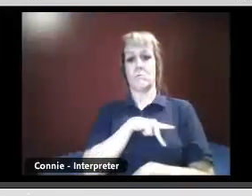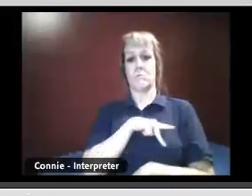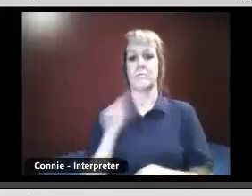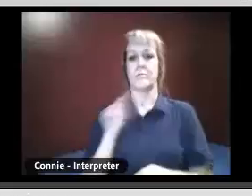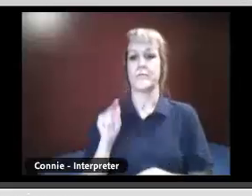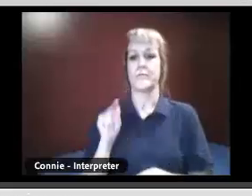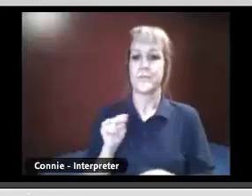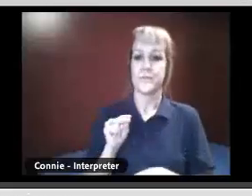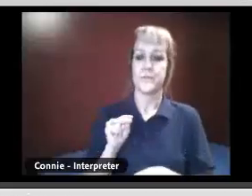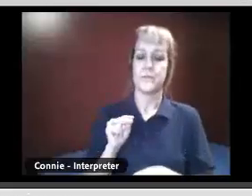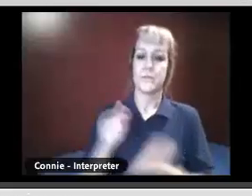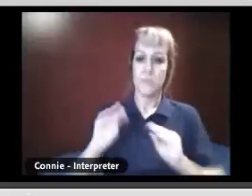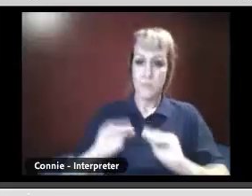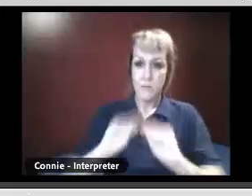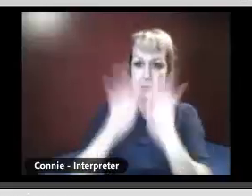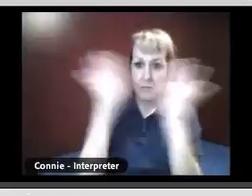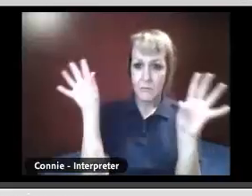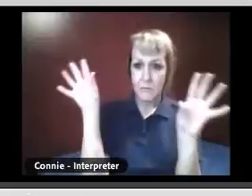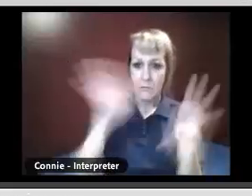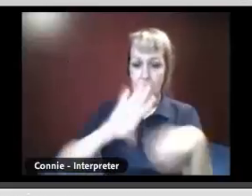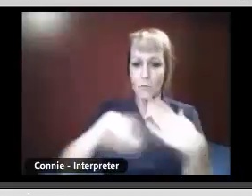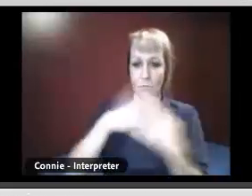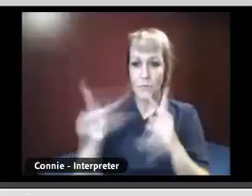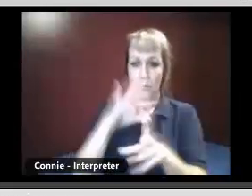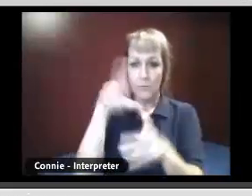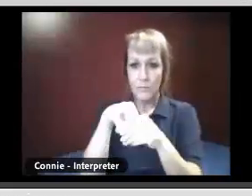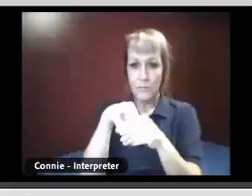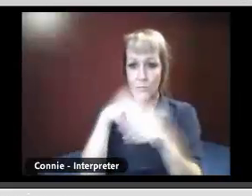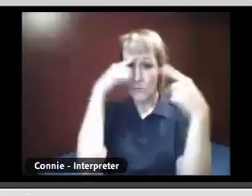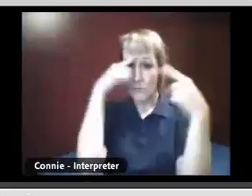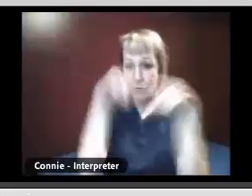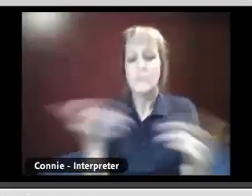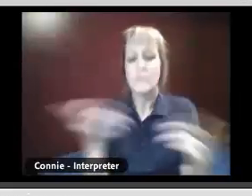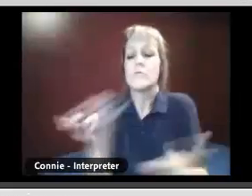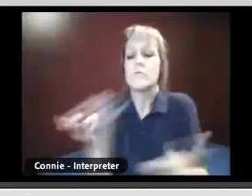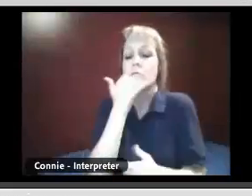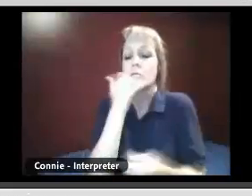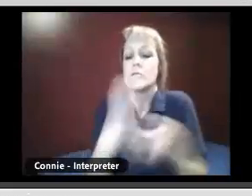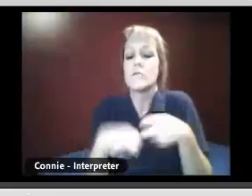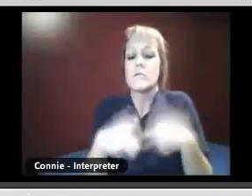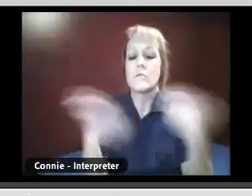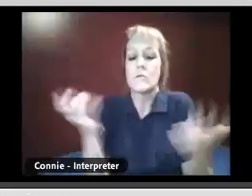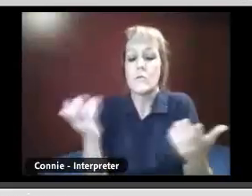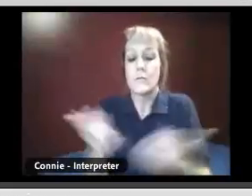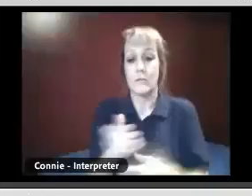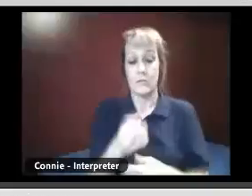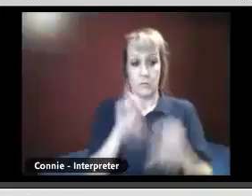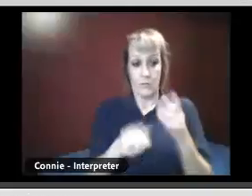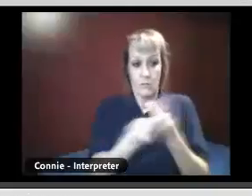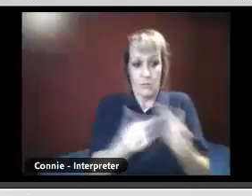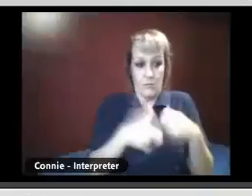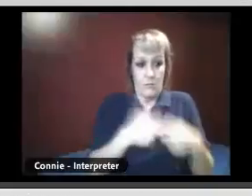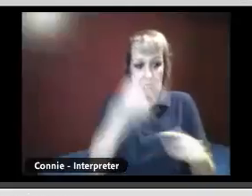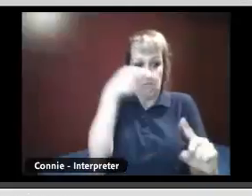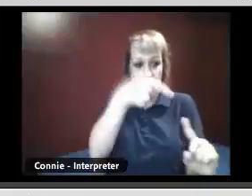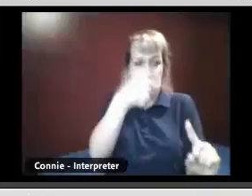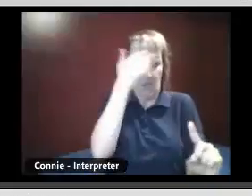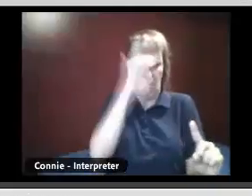get agreement from all parties what the actual problem is. Don't put your effort into solving a problem if that's not the problem that needs to be